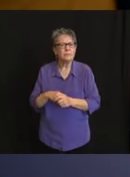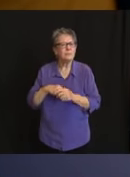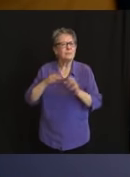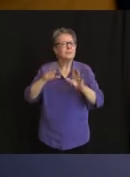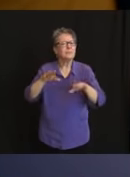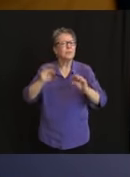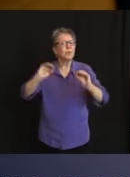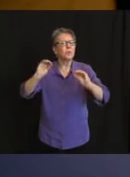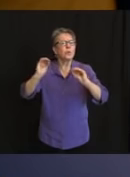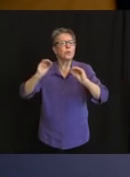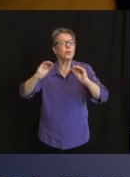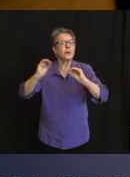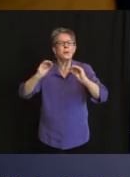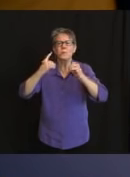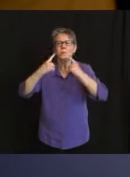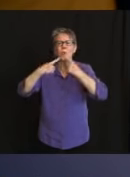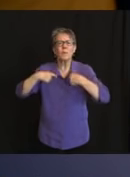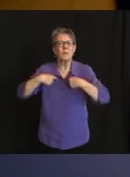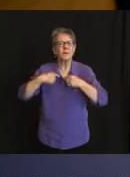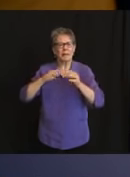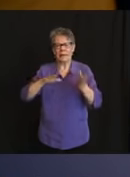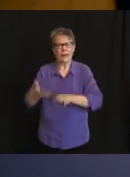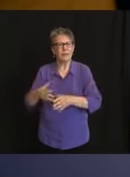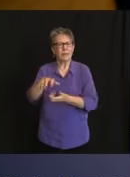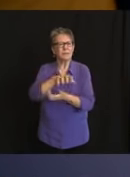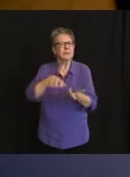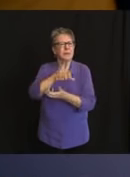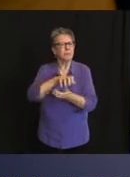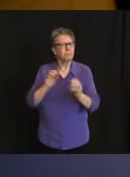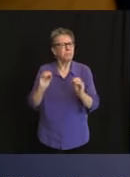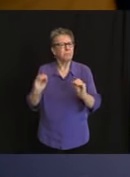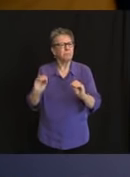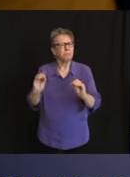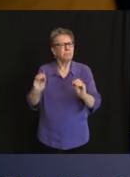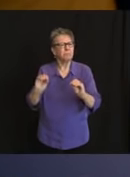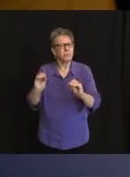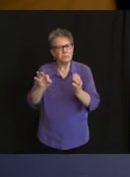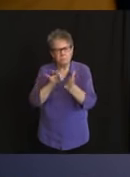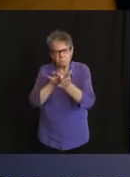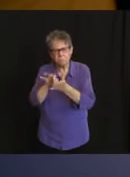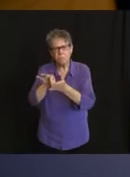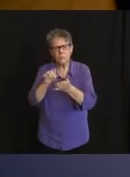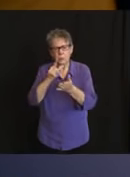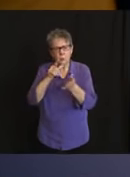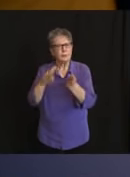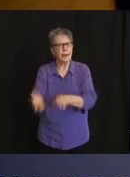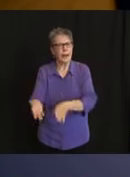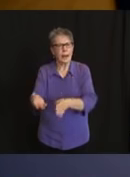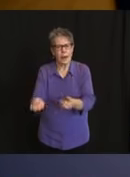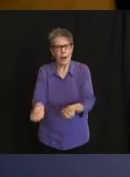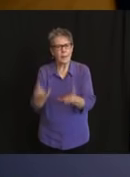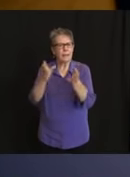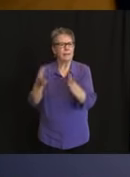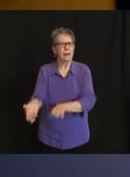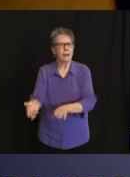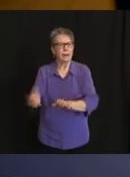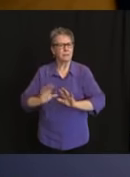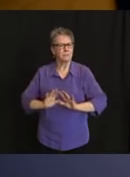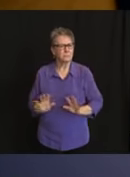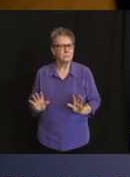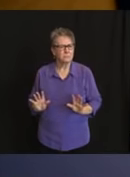death reports significantly. Now, I know CDS is now taking the reports and comparing them with the death